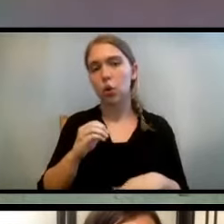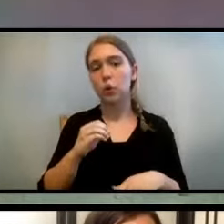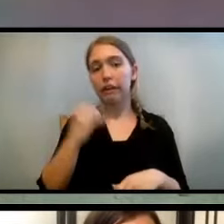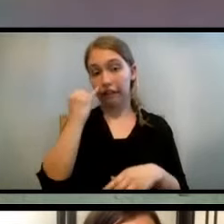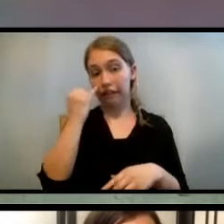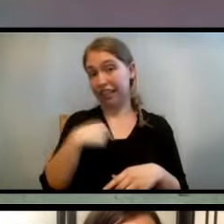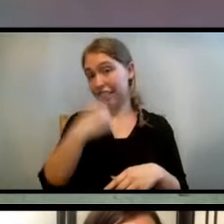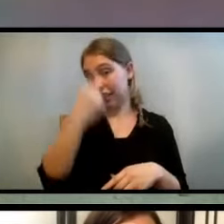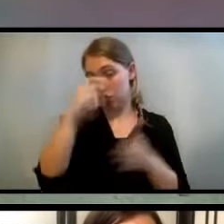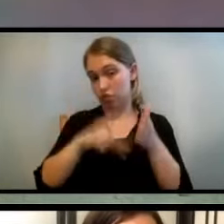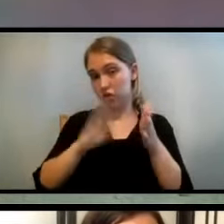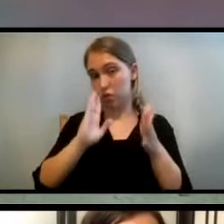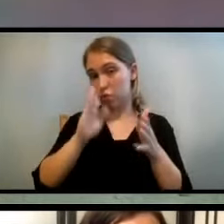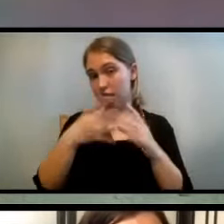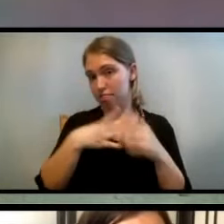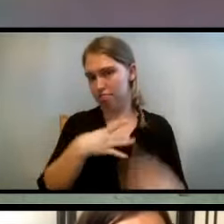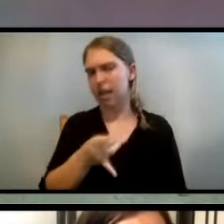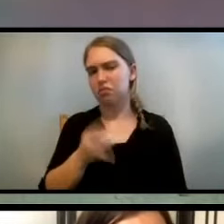there.